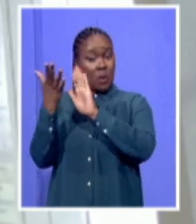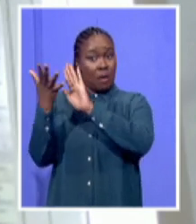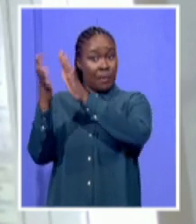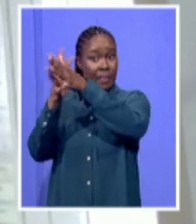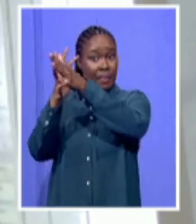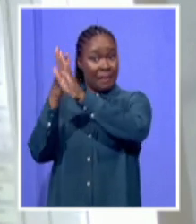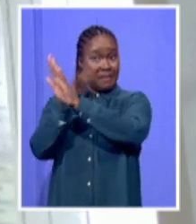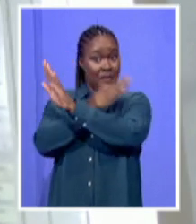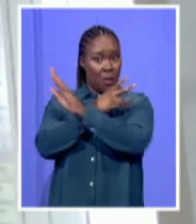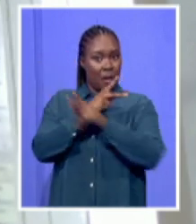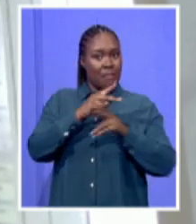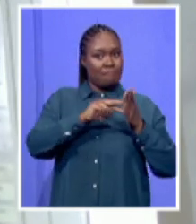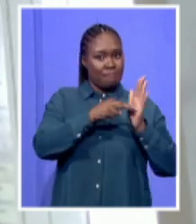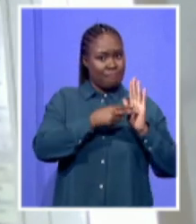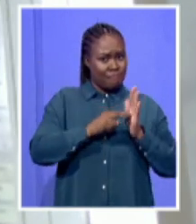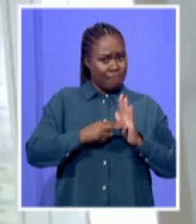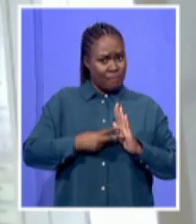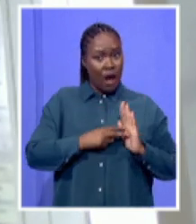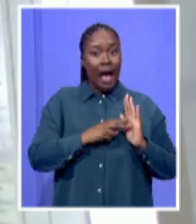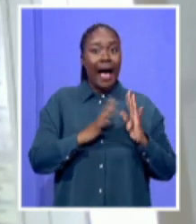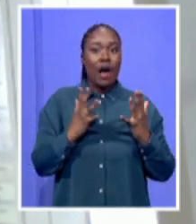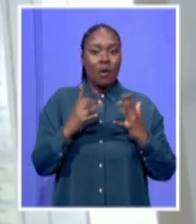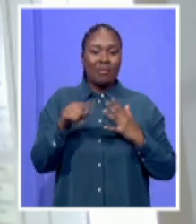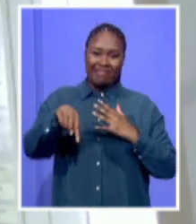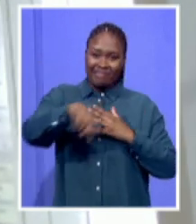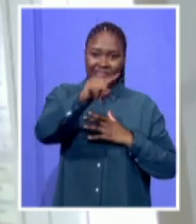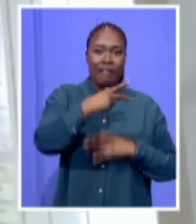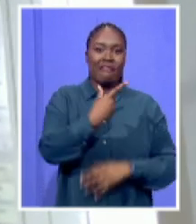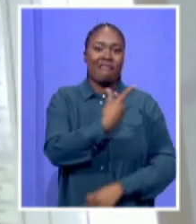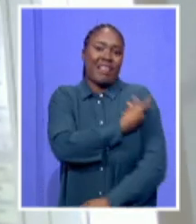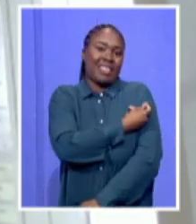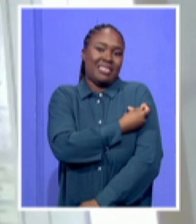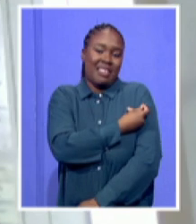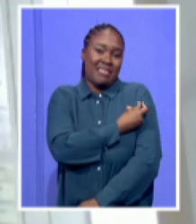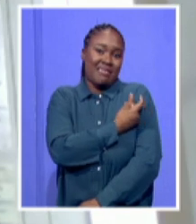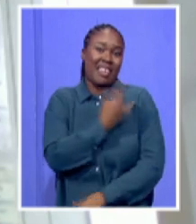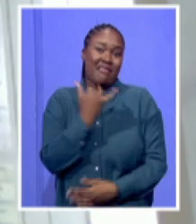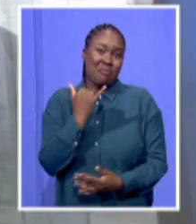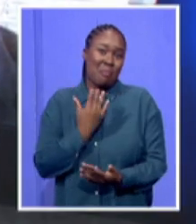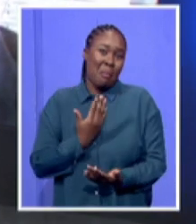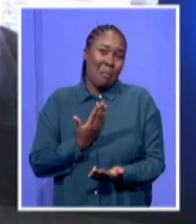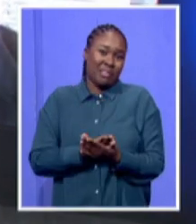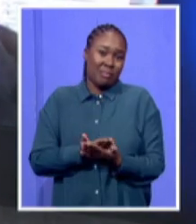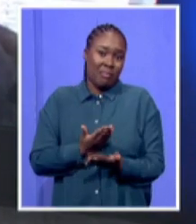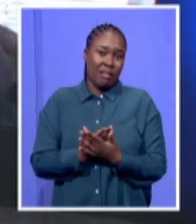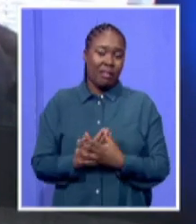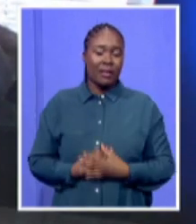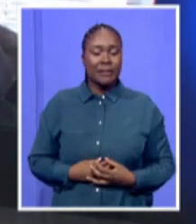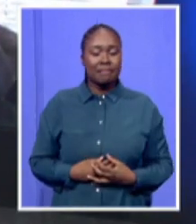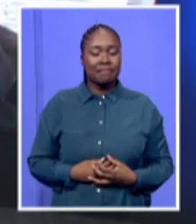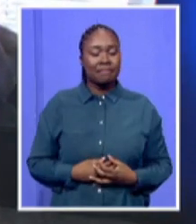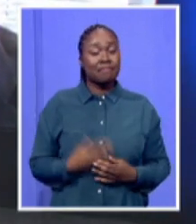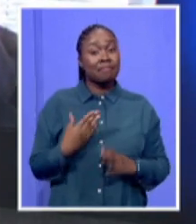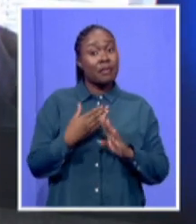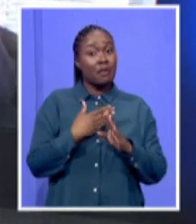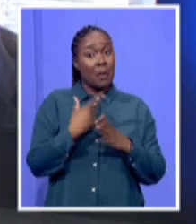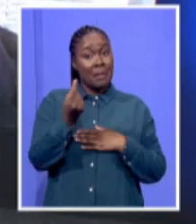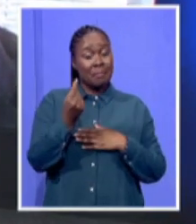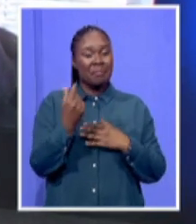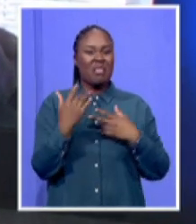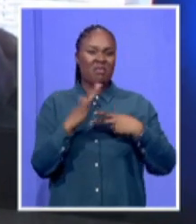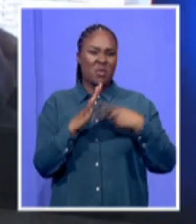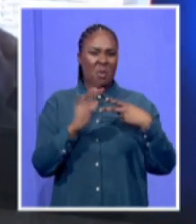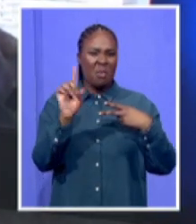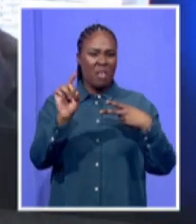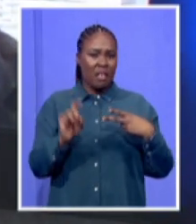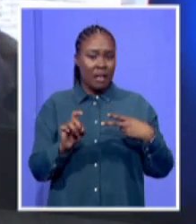way to do that is to get as many people vaccinated as is possible. Just before we let you go, I want to ask you two things.